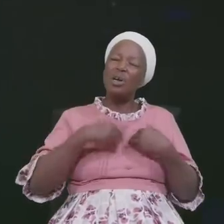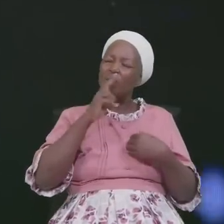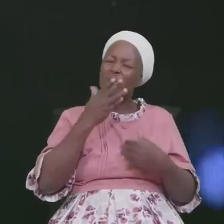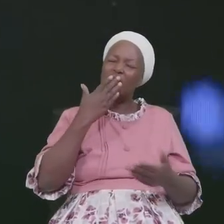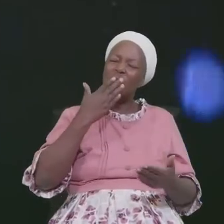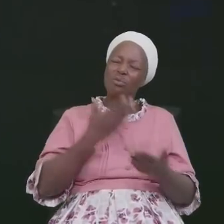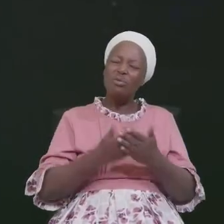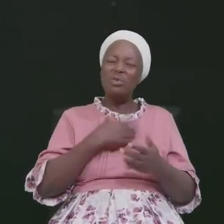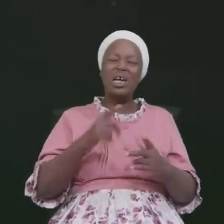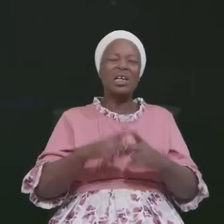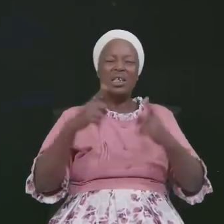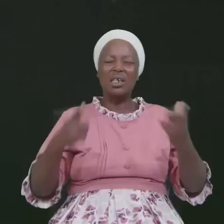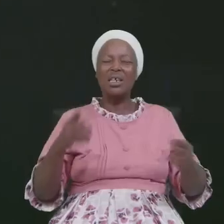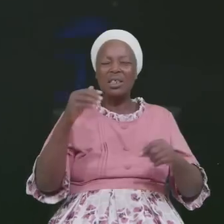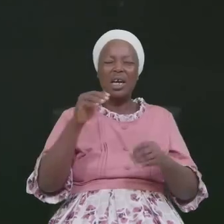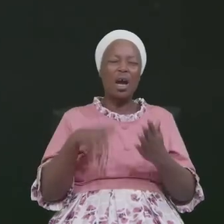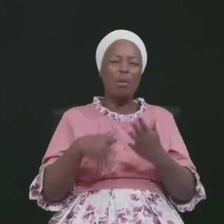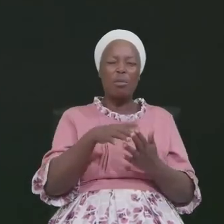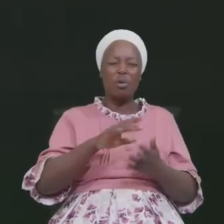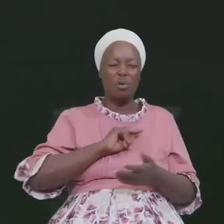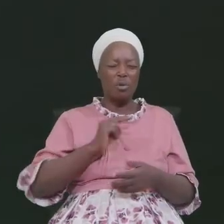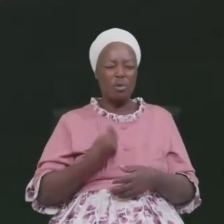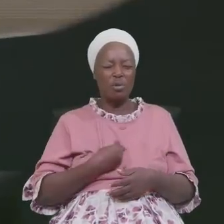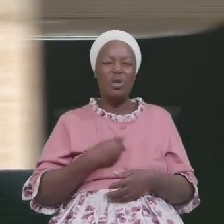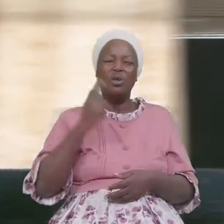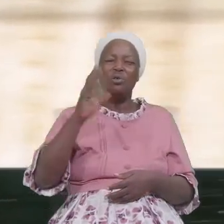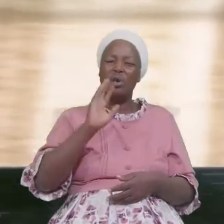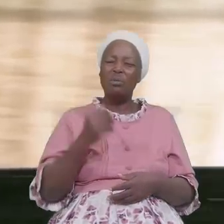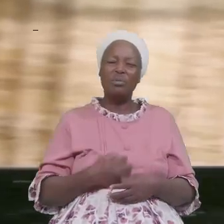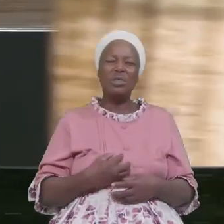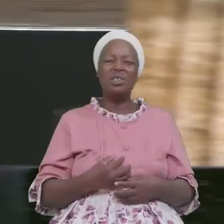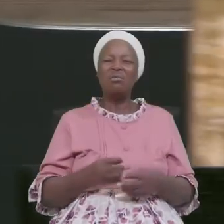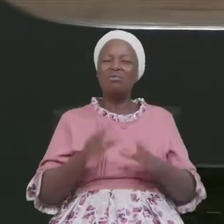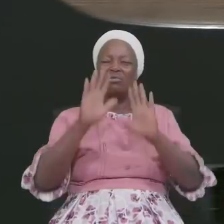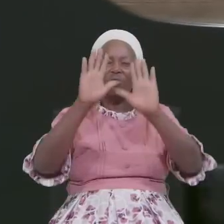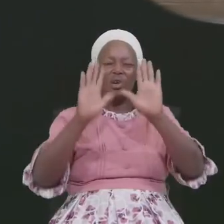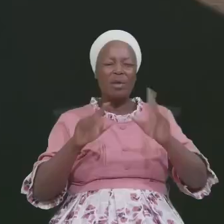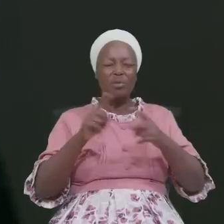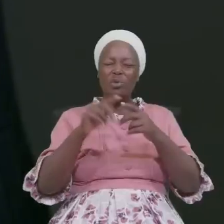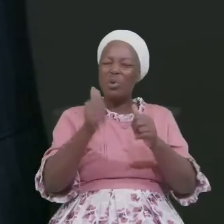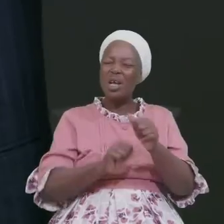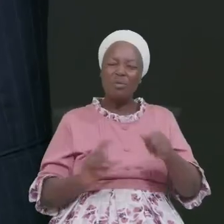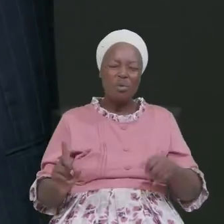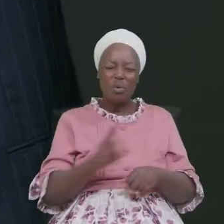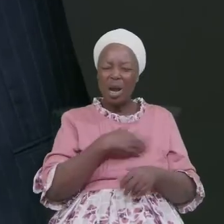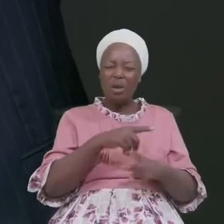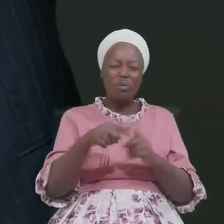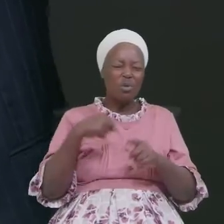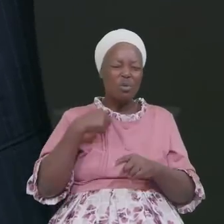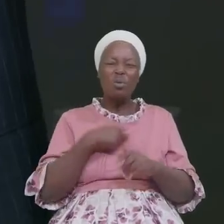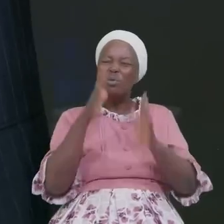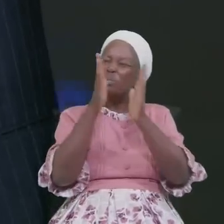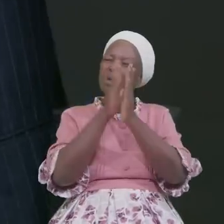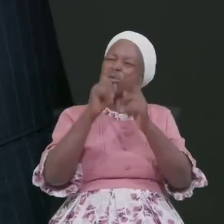in our midst. You have been gracious to everyone, and when we called upon you, you have